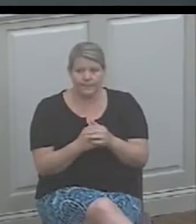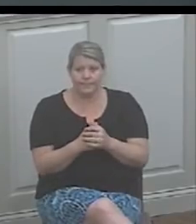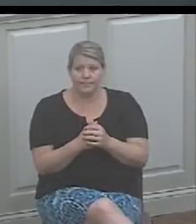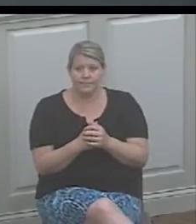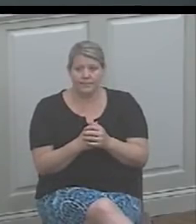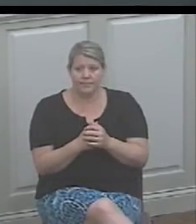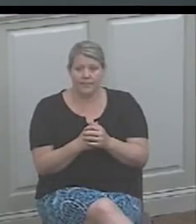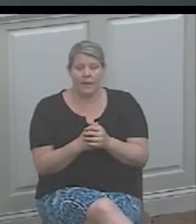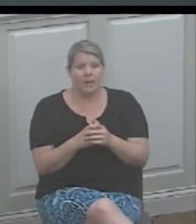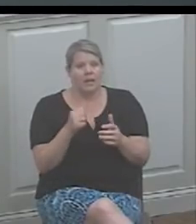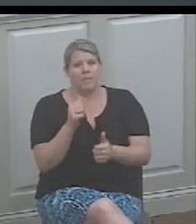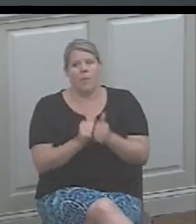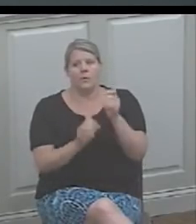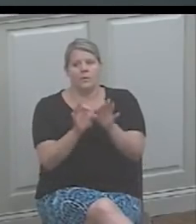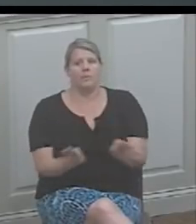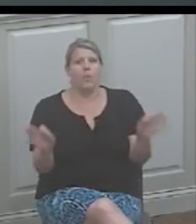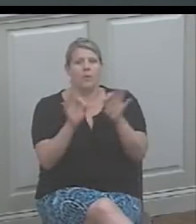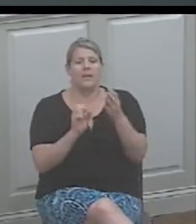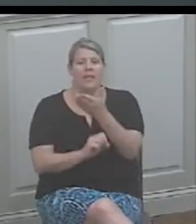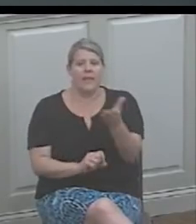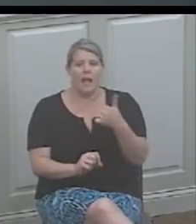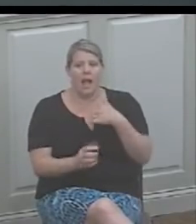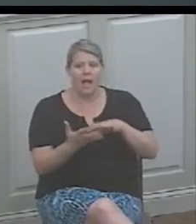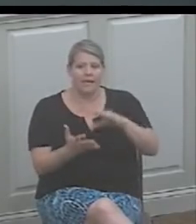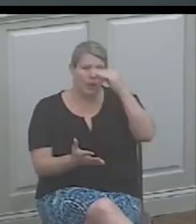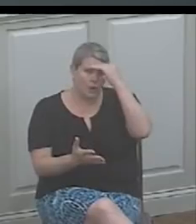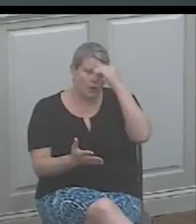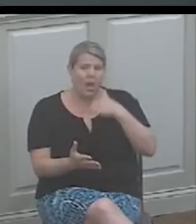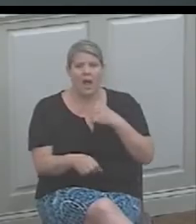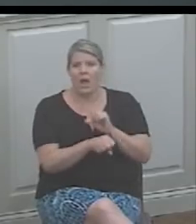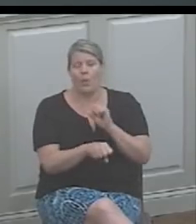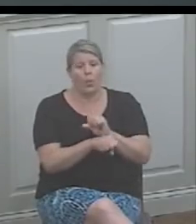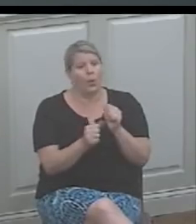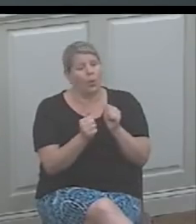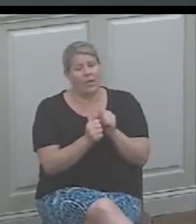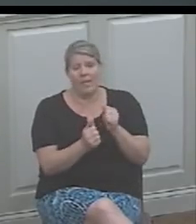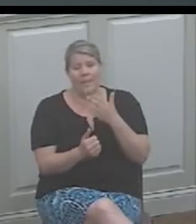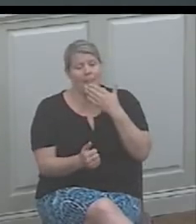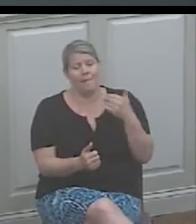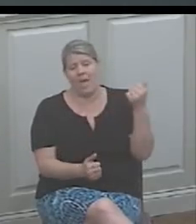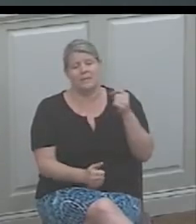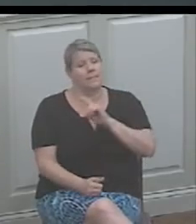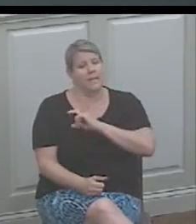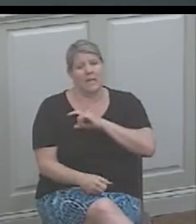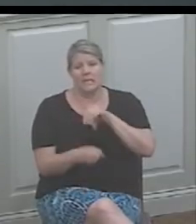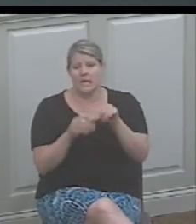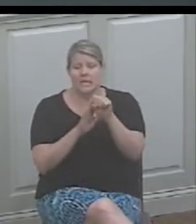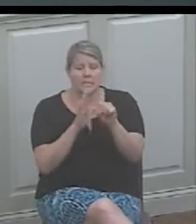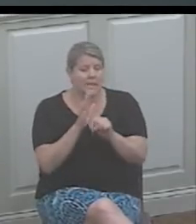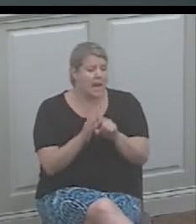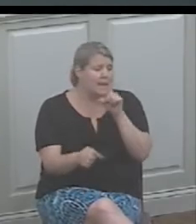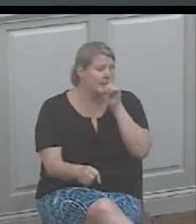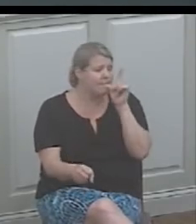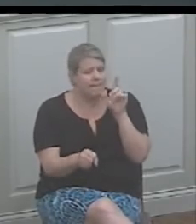The biggest thing I've learned since I've been here is I work with probably some of the best officers in the state. They're so committed to this job